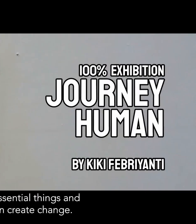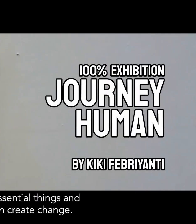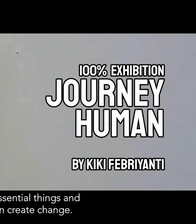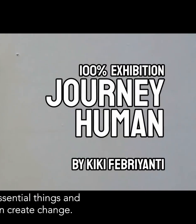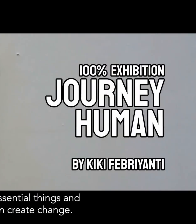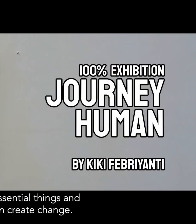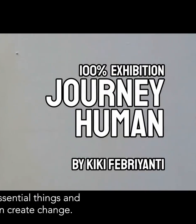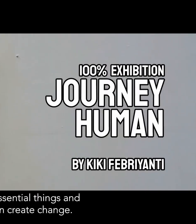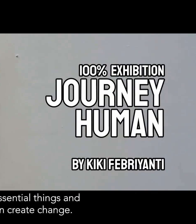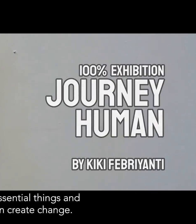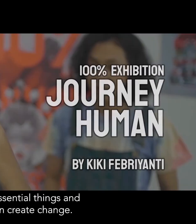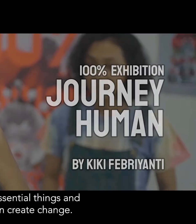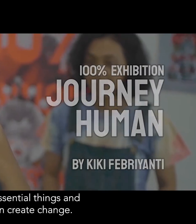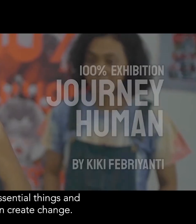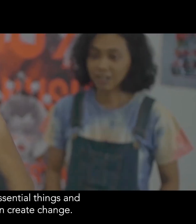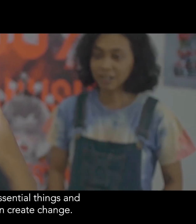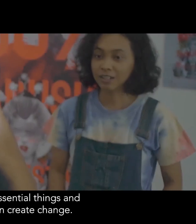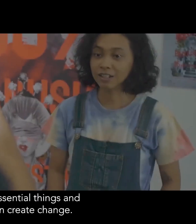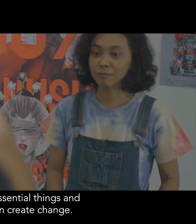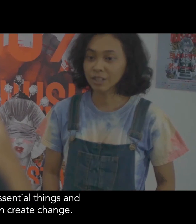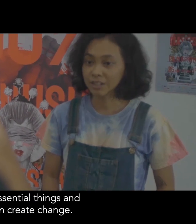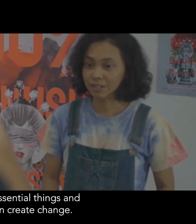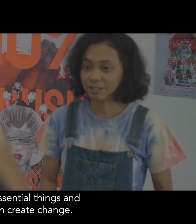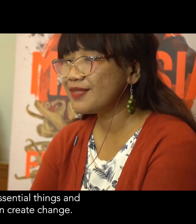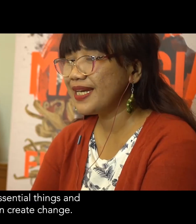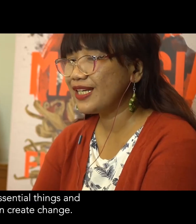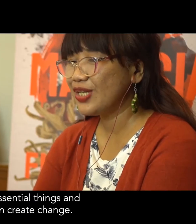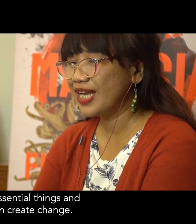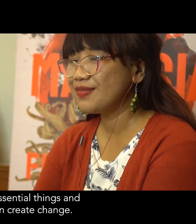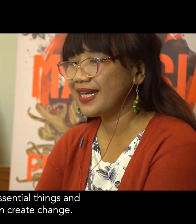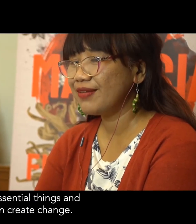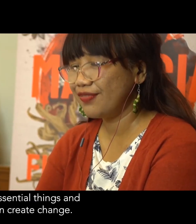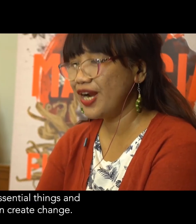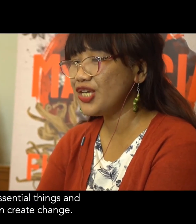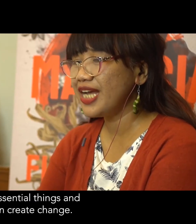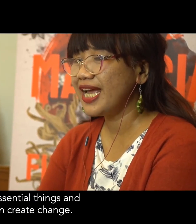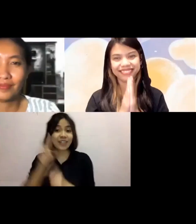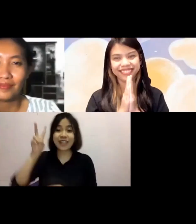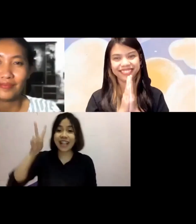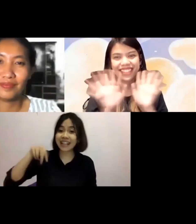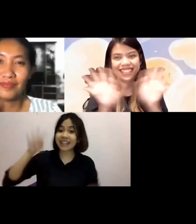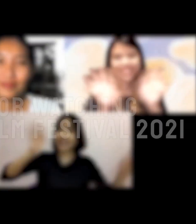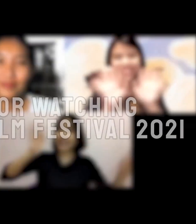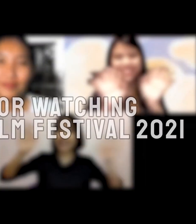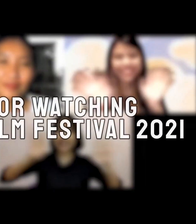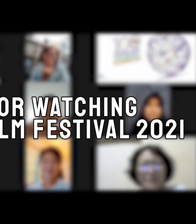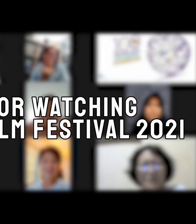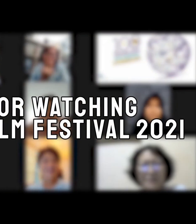sangat esensial ini dan semoga bisa menciptakan perubahan